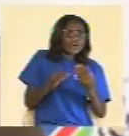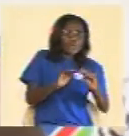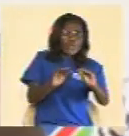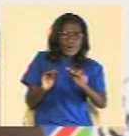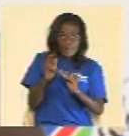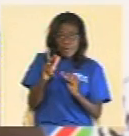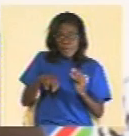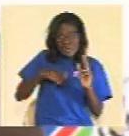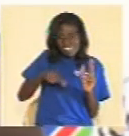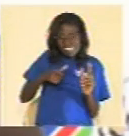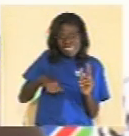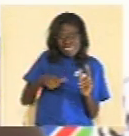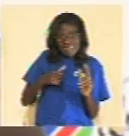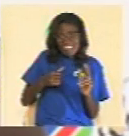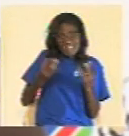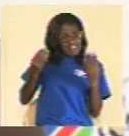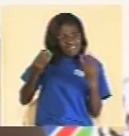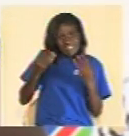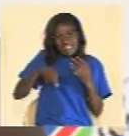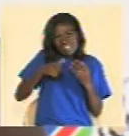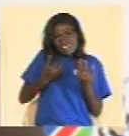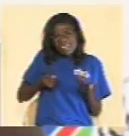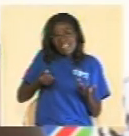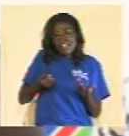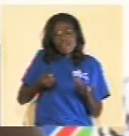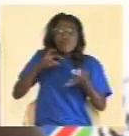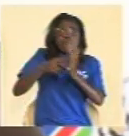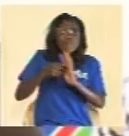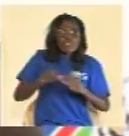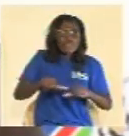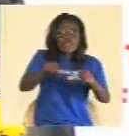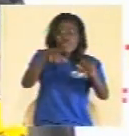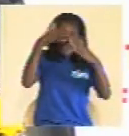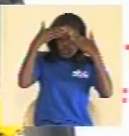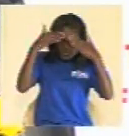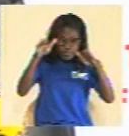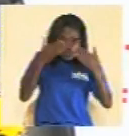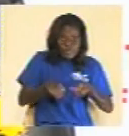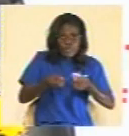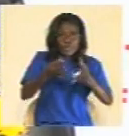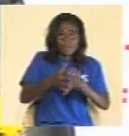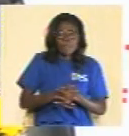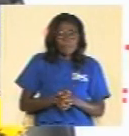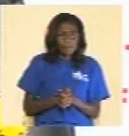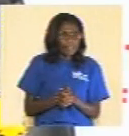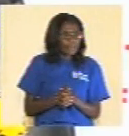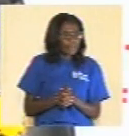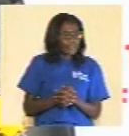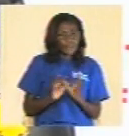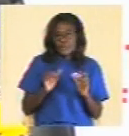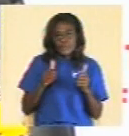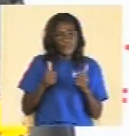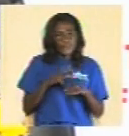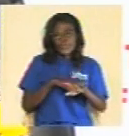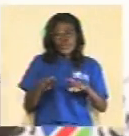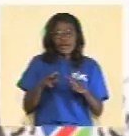So it's more active awareness this year compared to before, which is very good to the